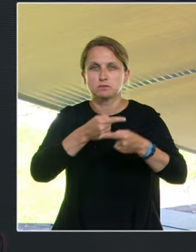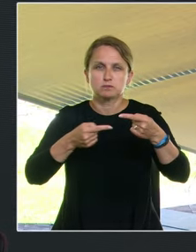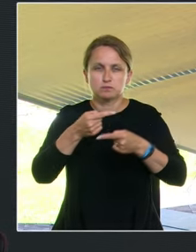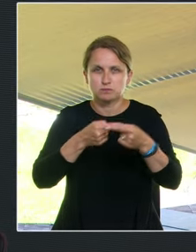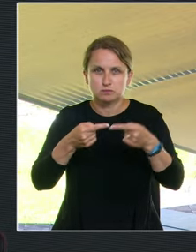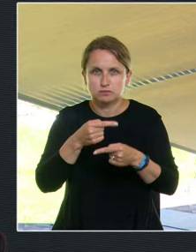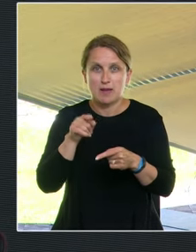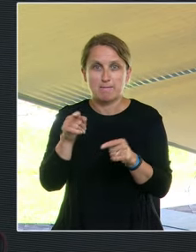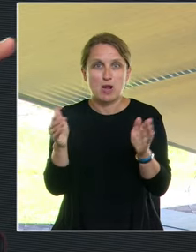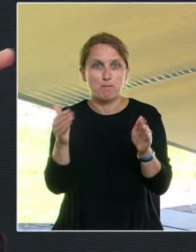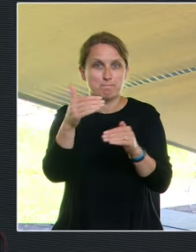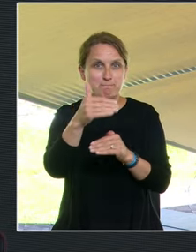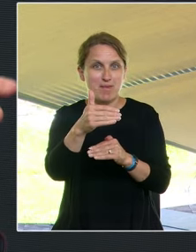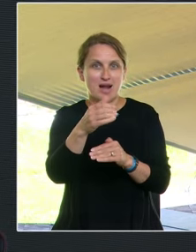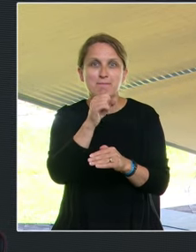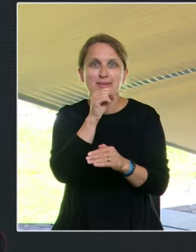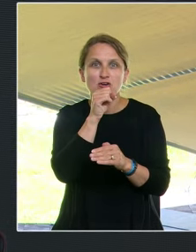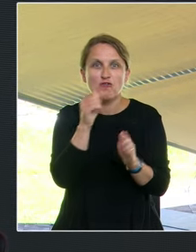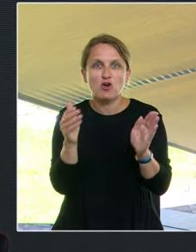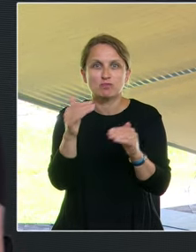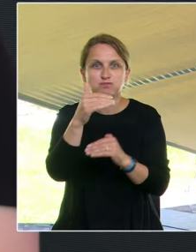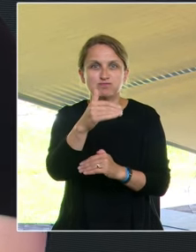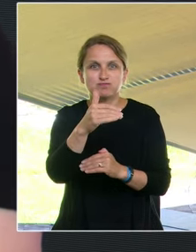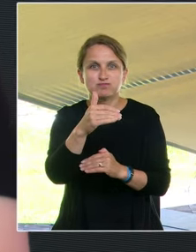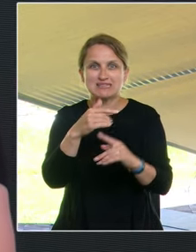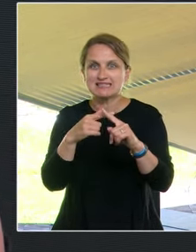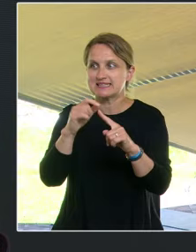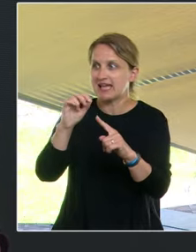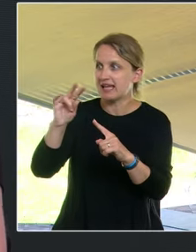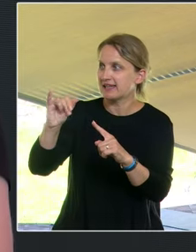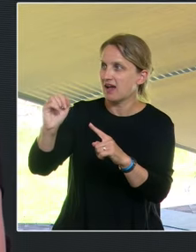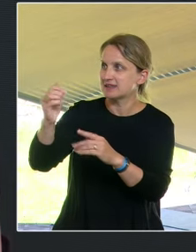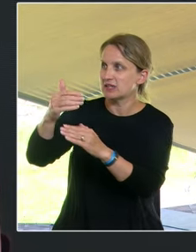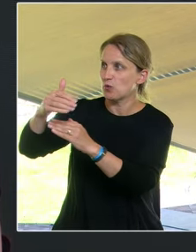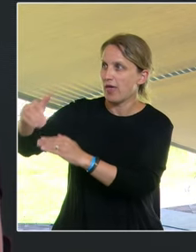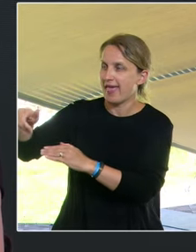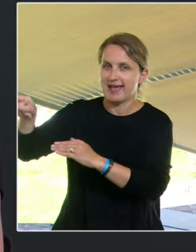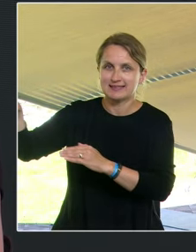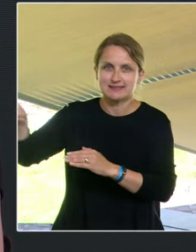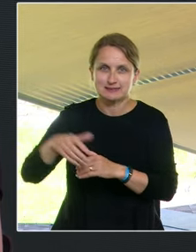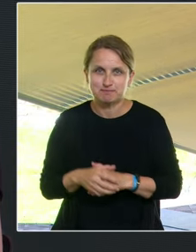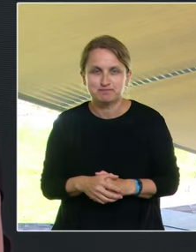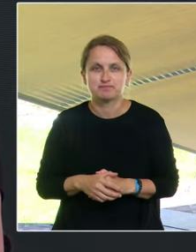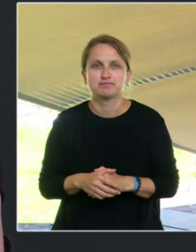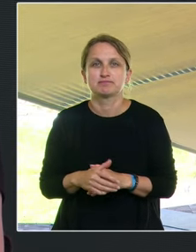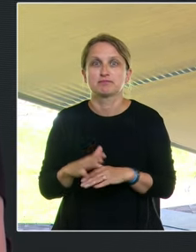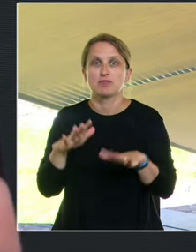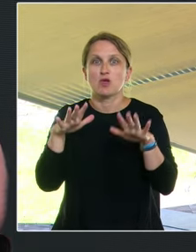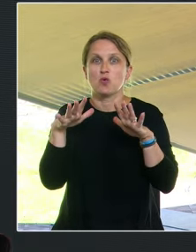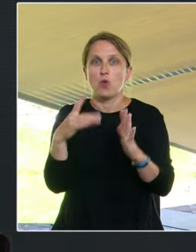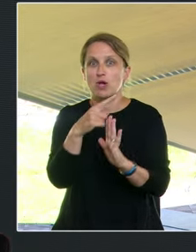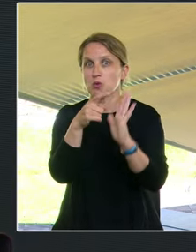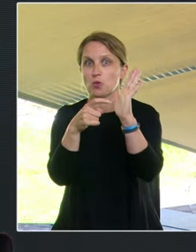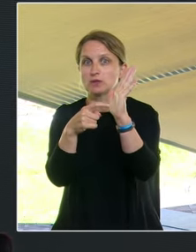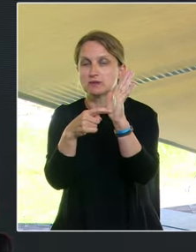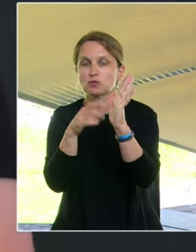the blue ball, Xenia, you see in front of you. So I'm already, Xenia, tasking you to throw to the first